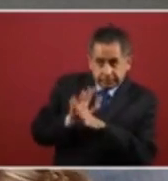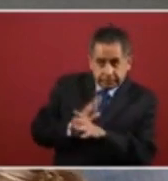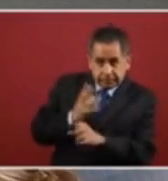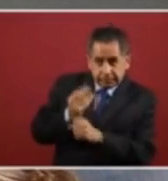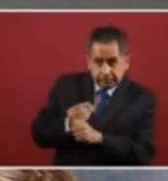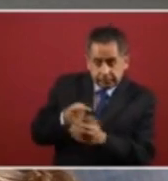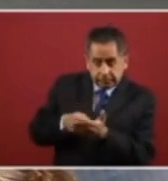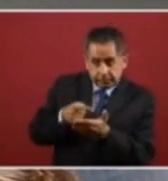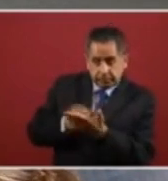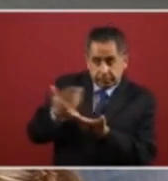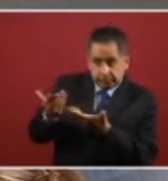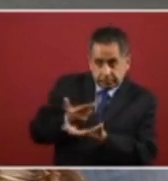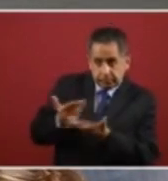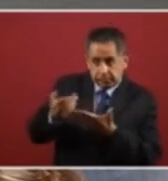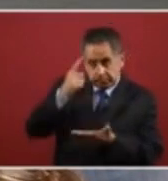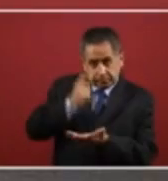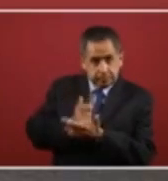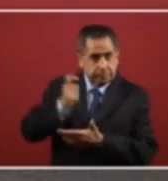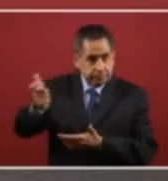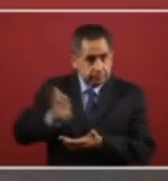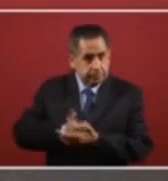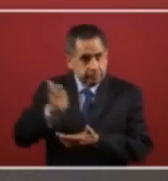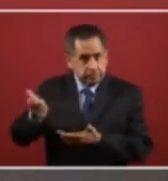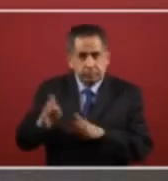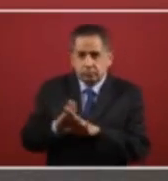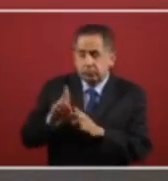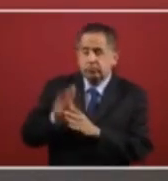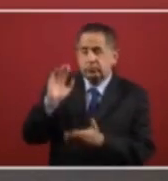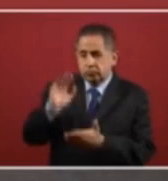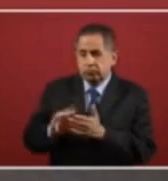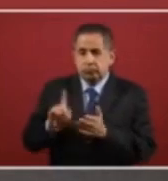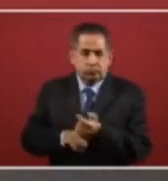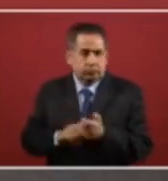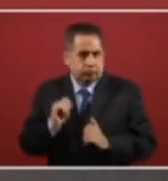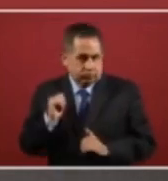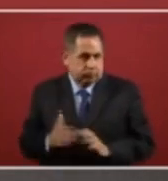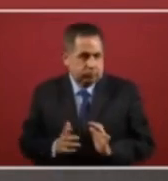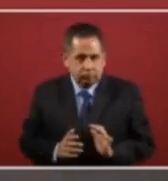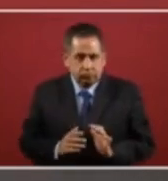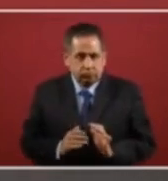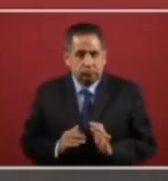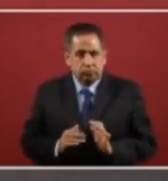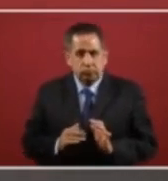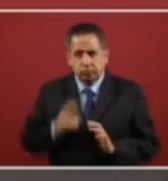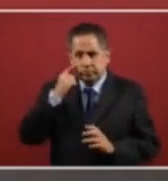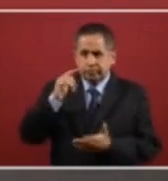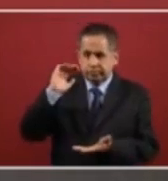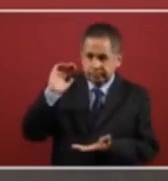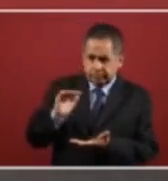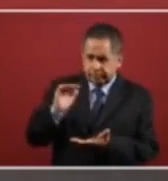and if we make a proposal of restructuring,